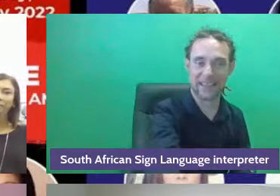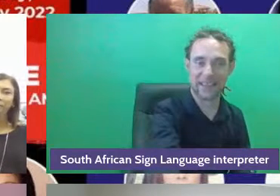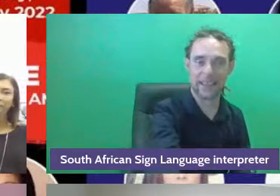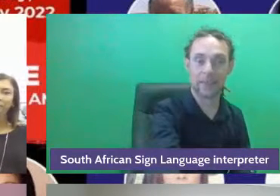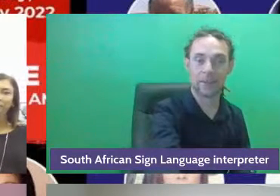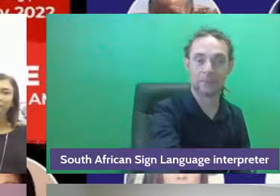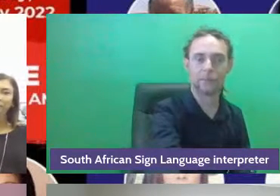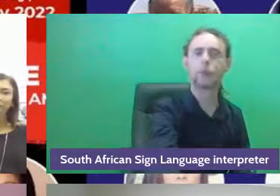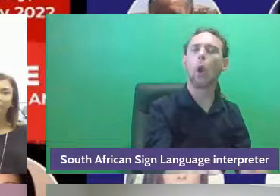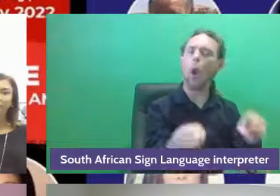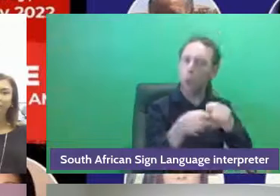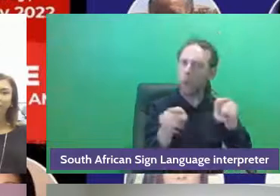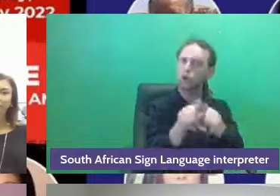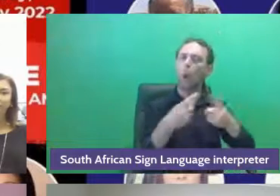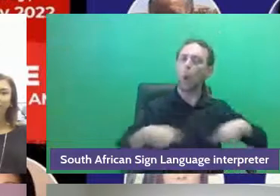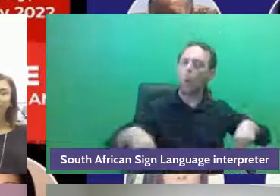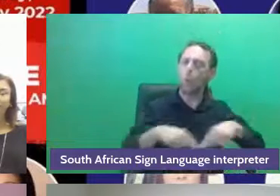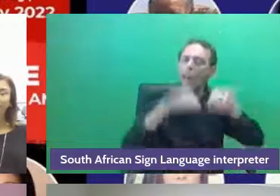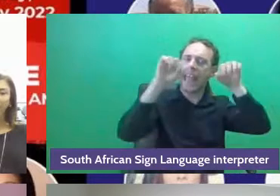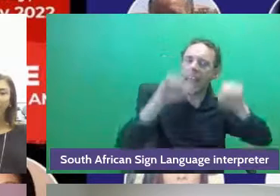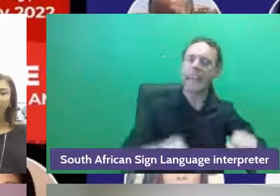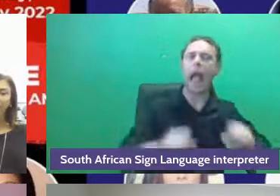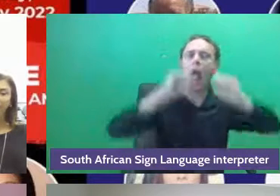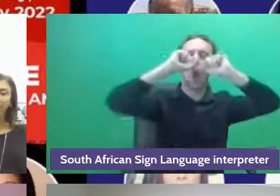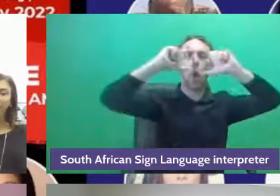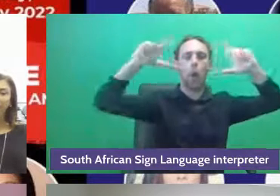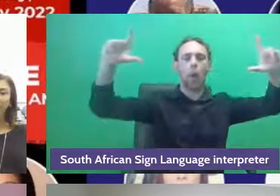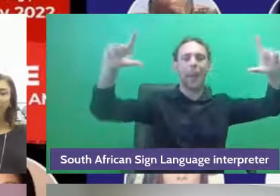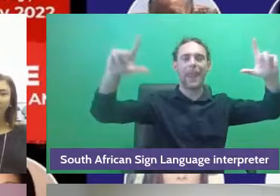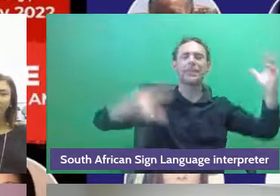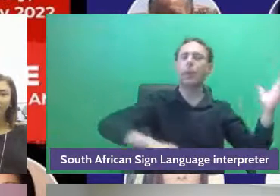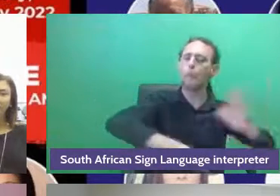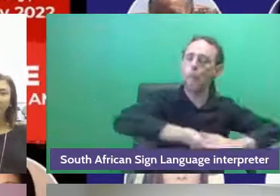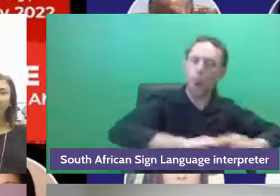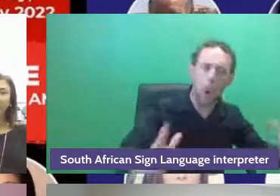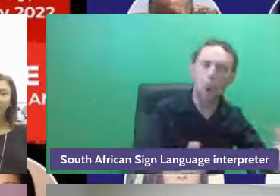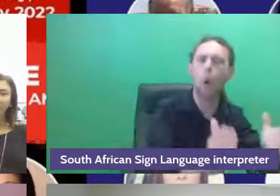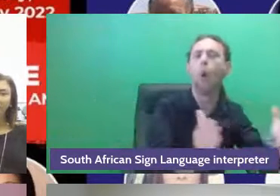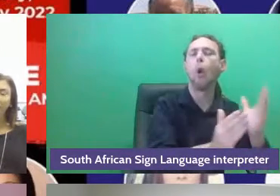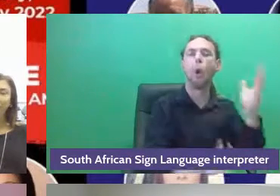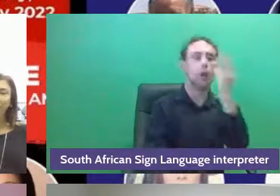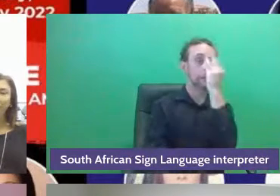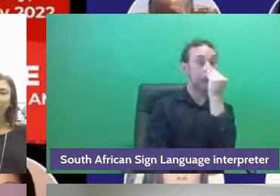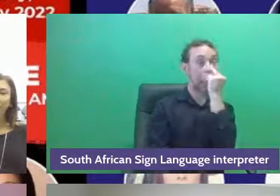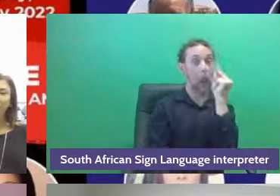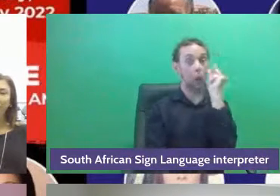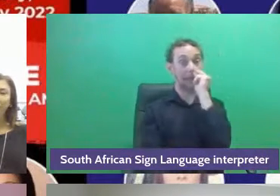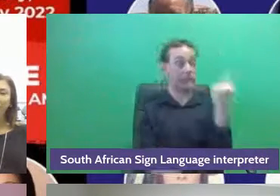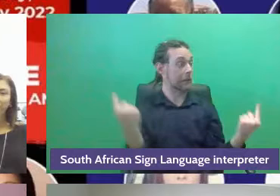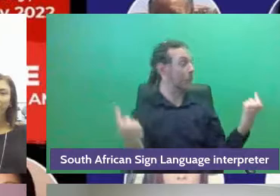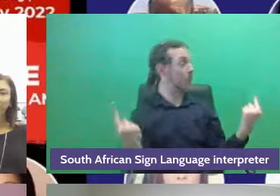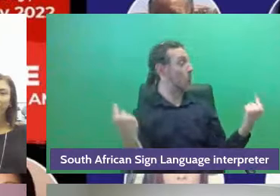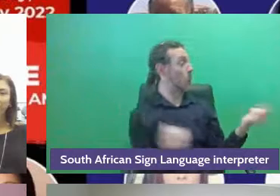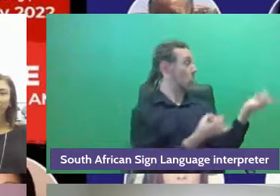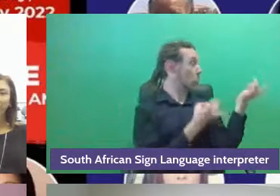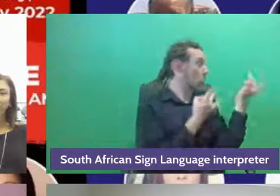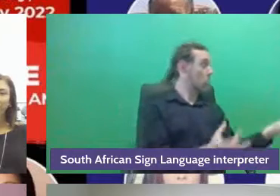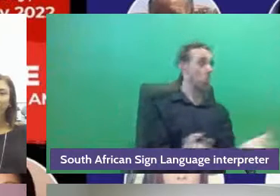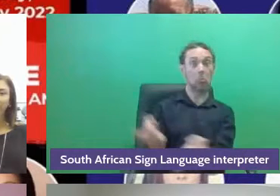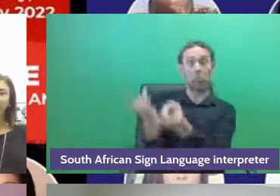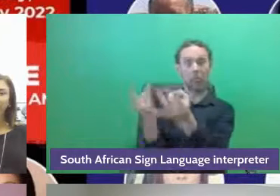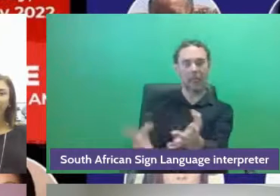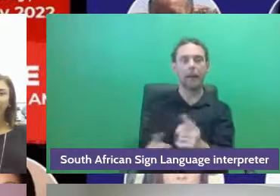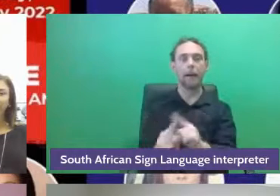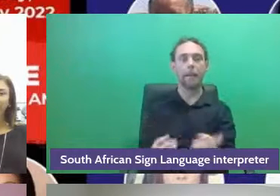also how we can raise awareness. And also, yes, Dale and your partner have touched on this, but I think the